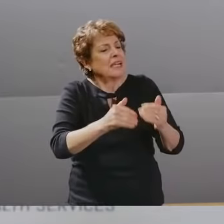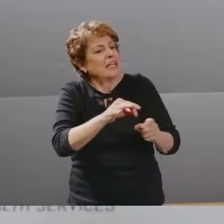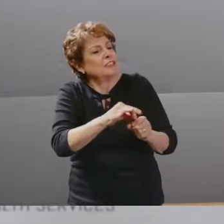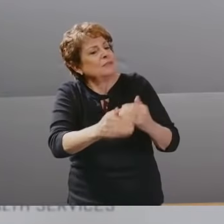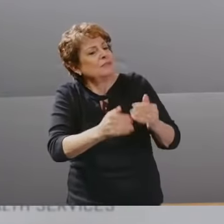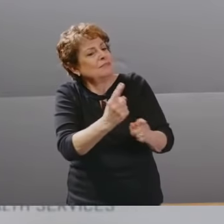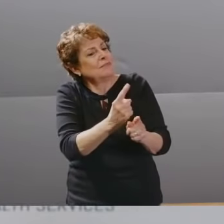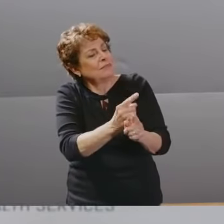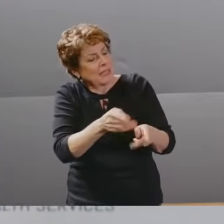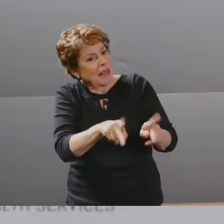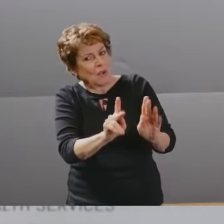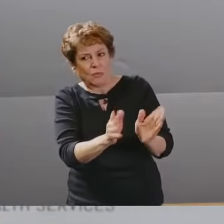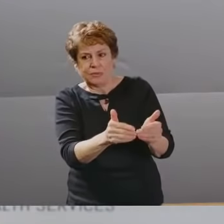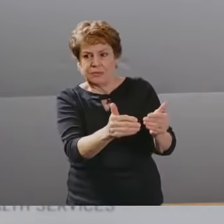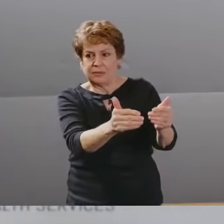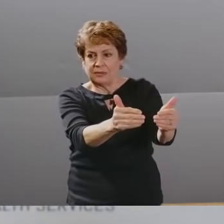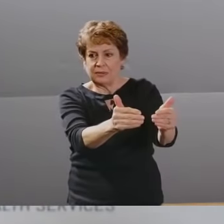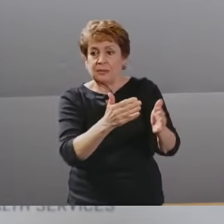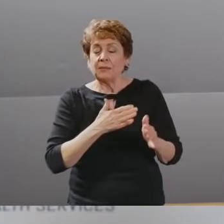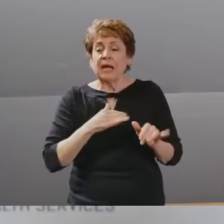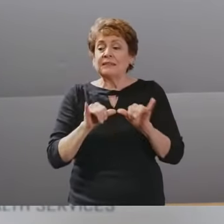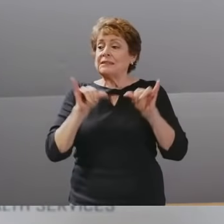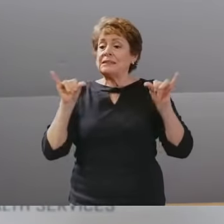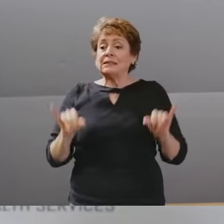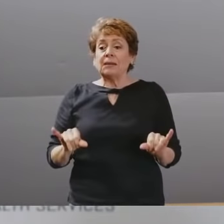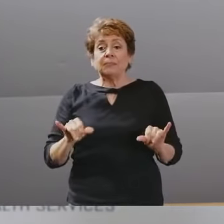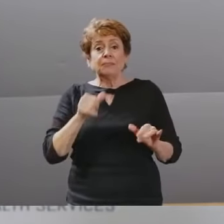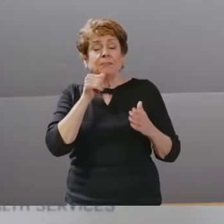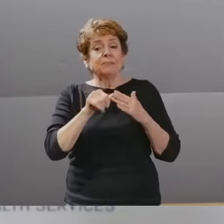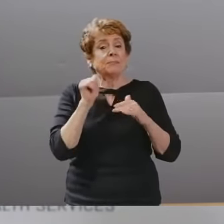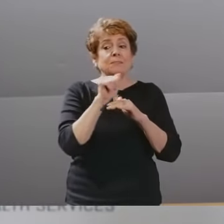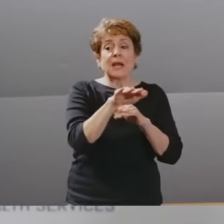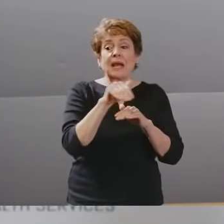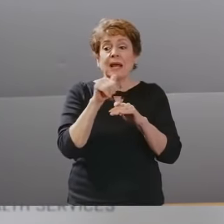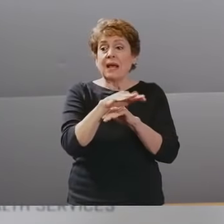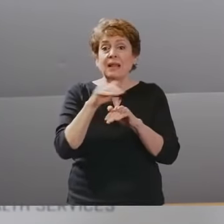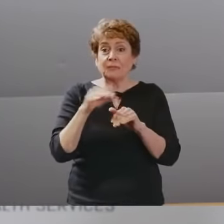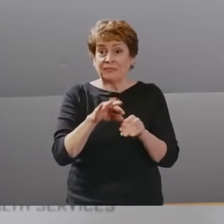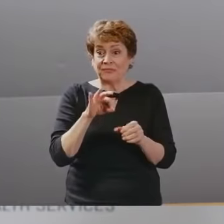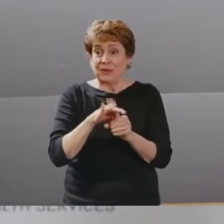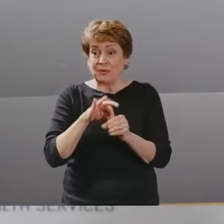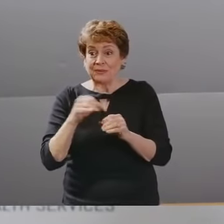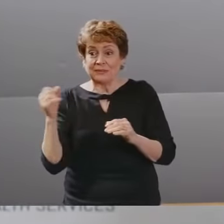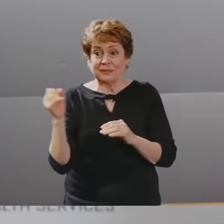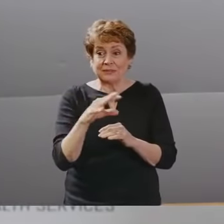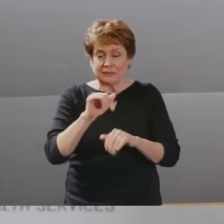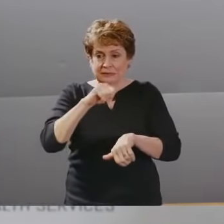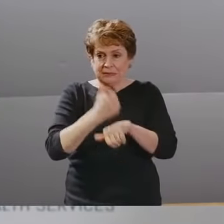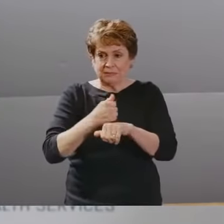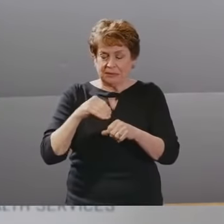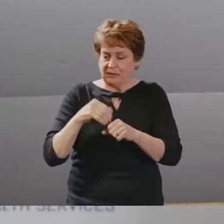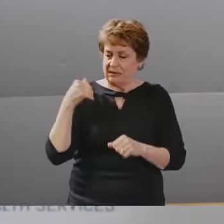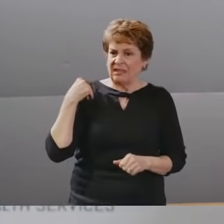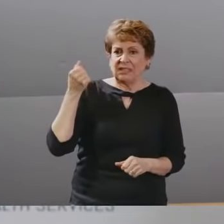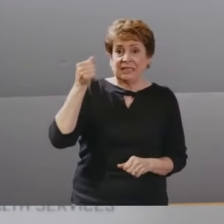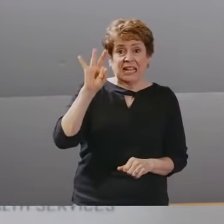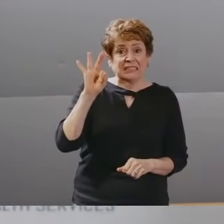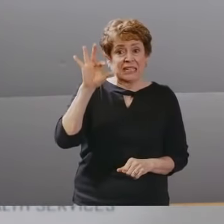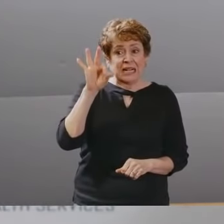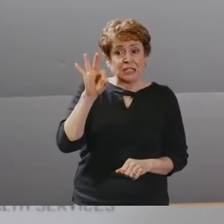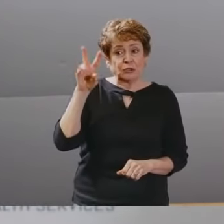of mail-in voting started in 1992. It's been stewarded by both Democrat and